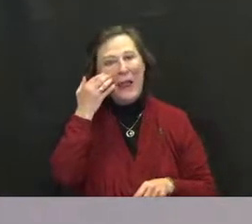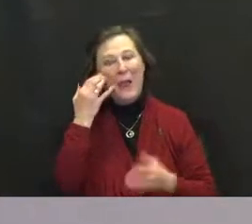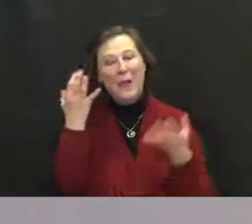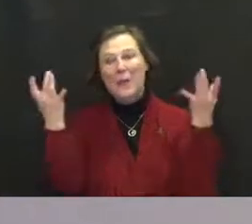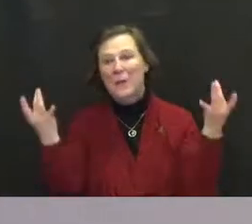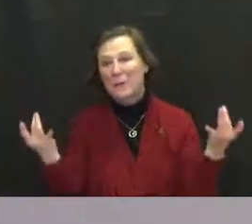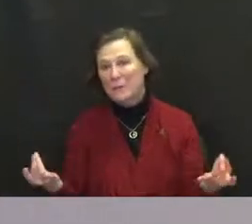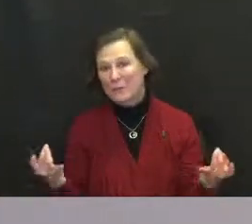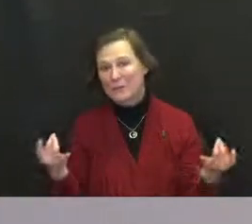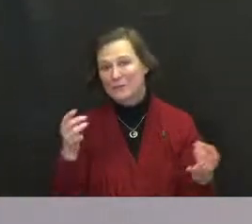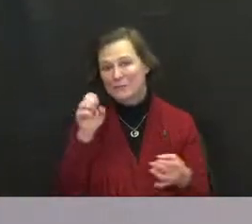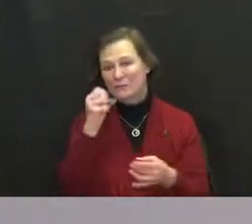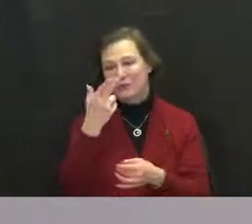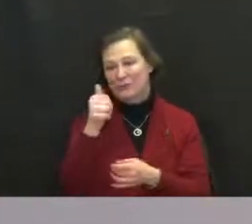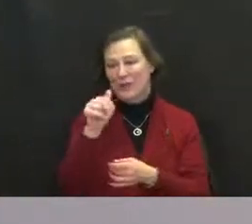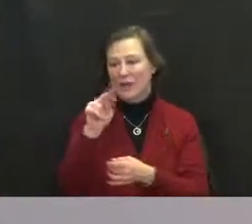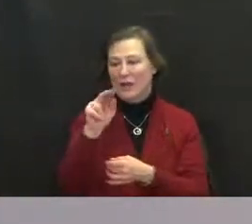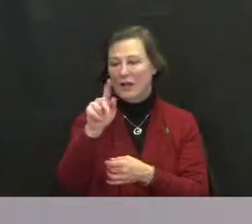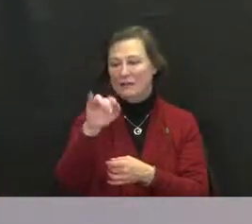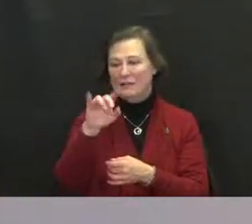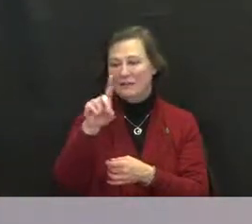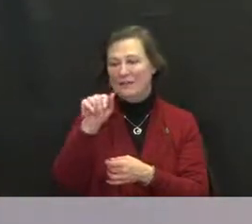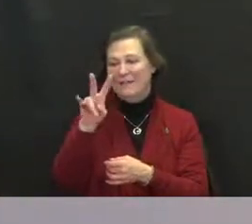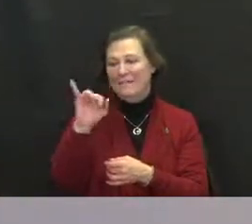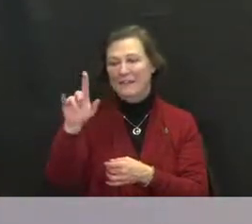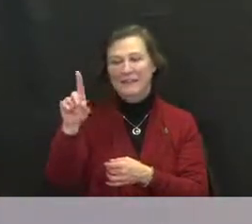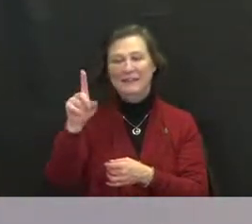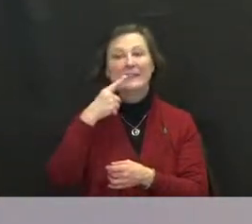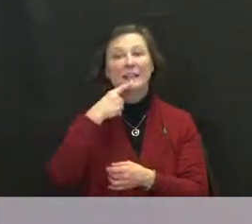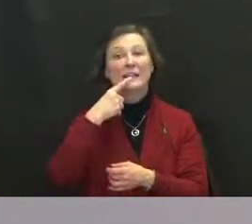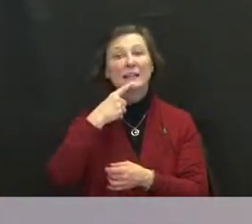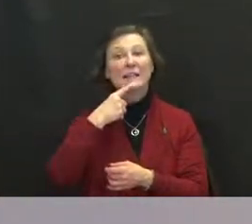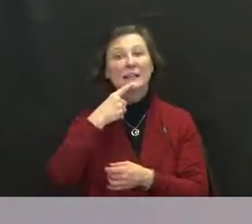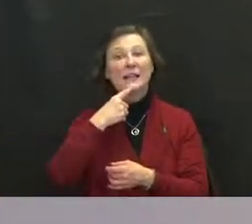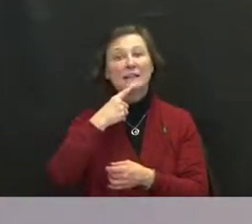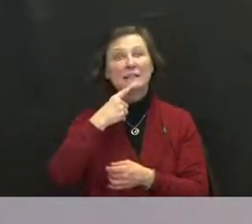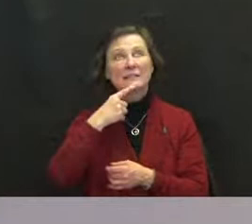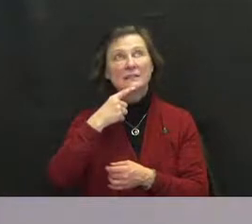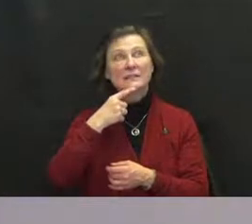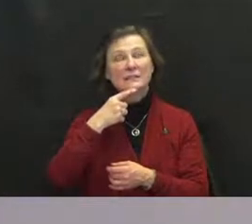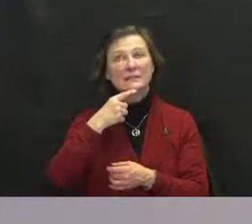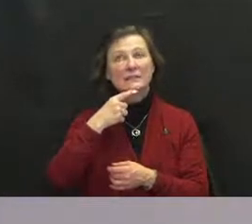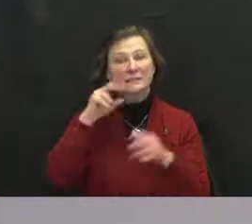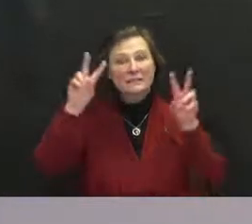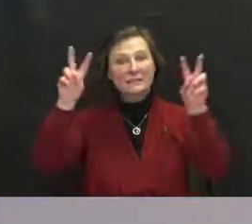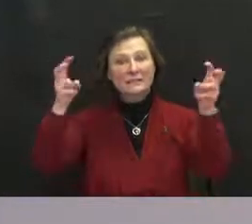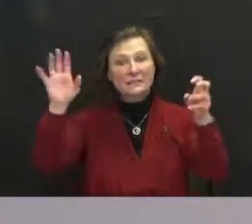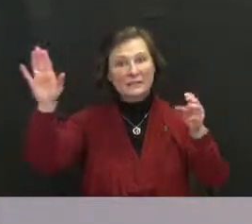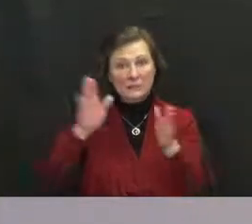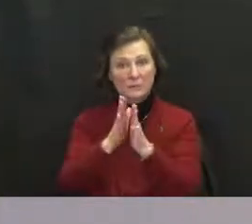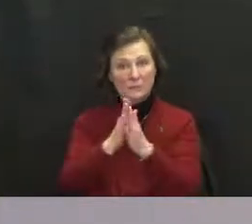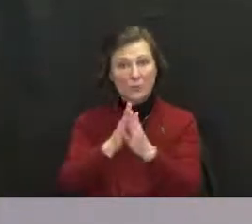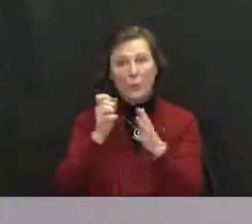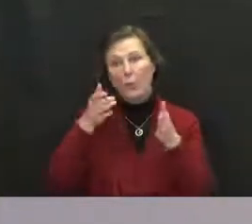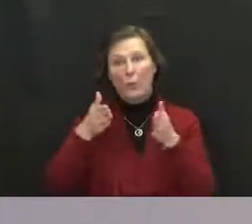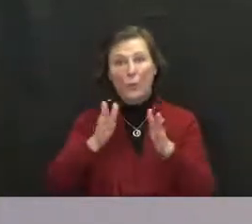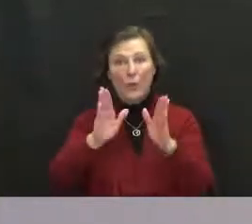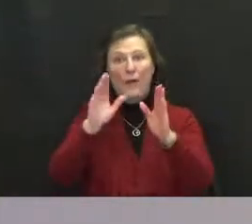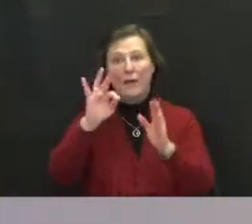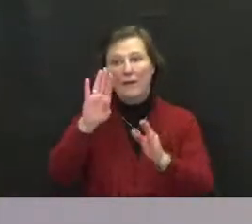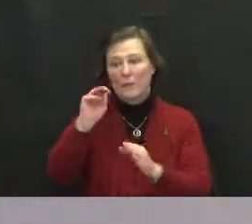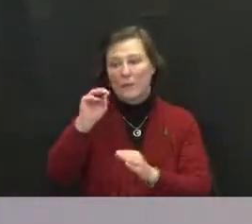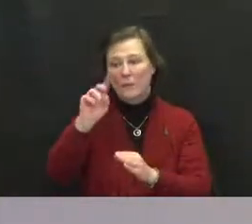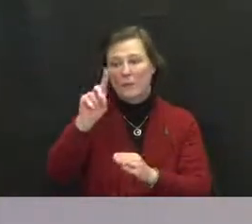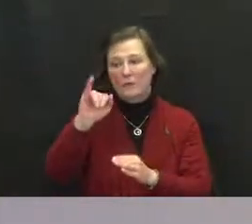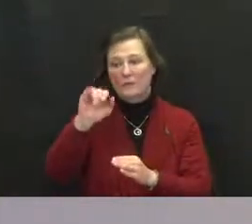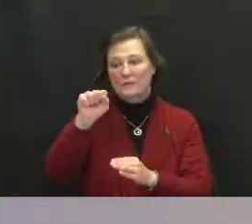monk Shantideva sheds considerable light on such matters in his writing, his book, The Way of the Bodhisattva.